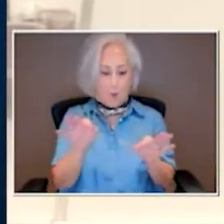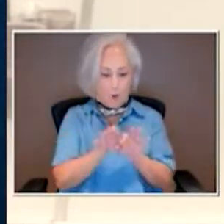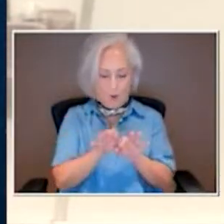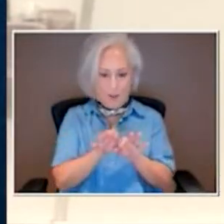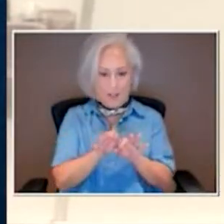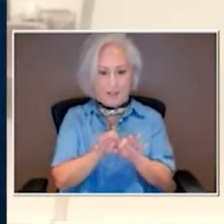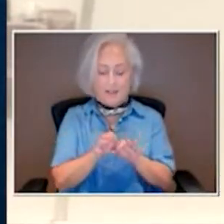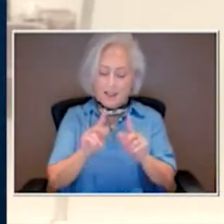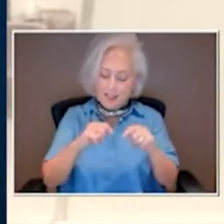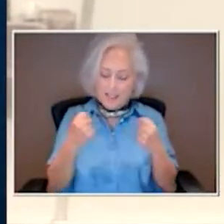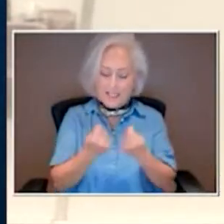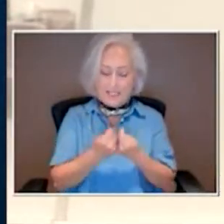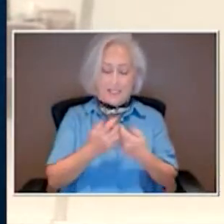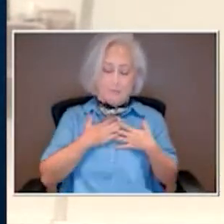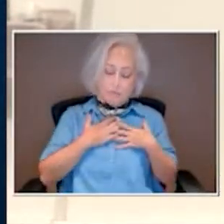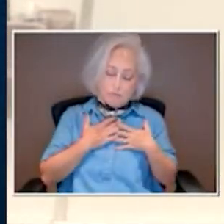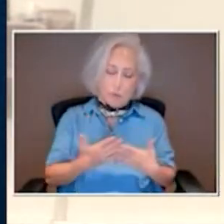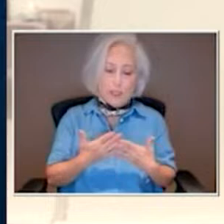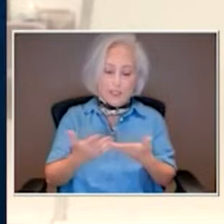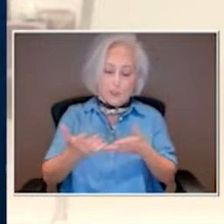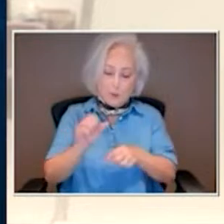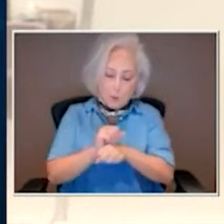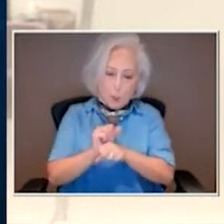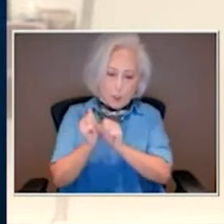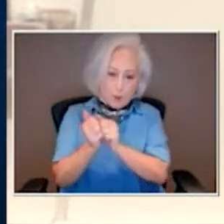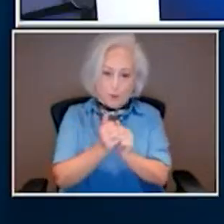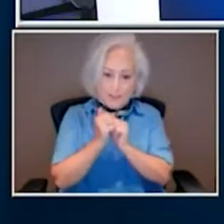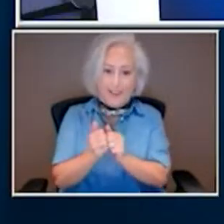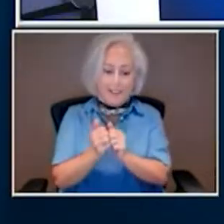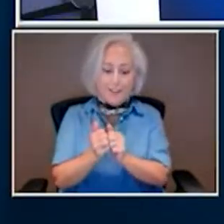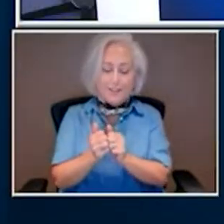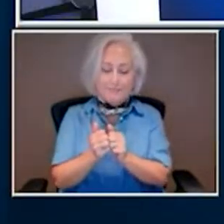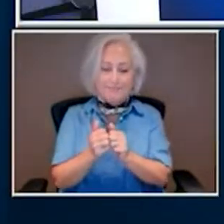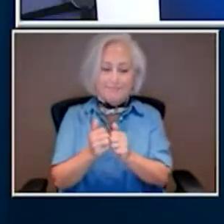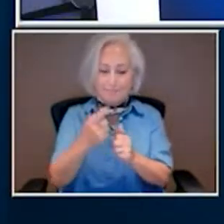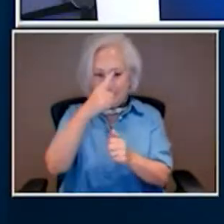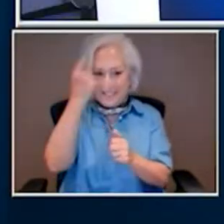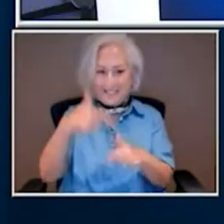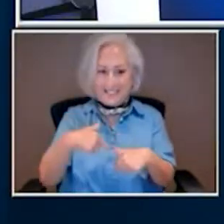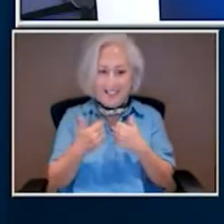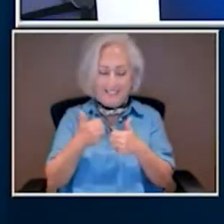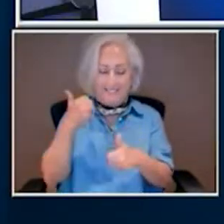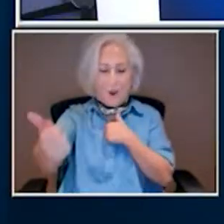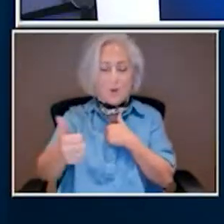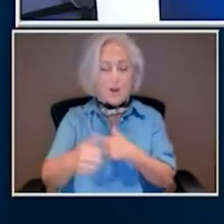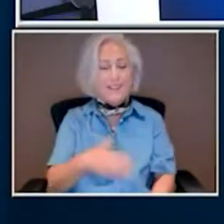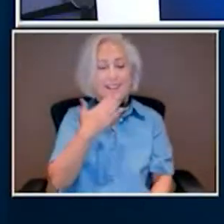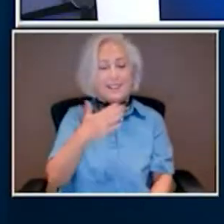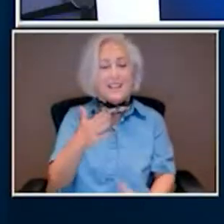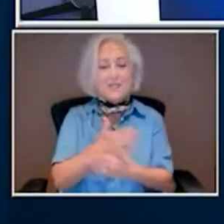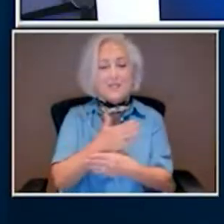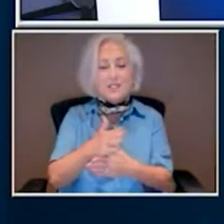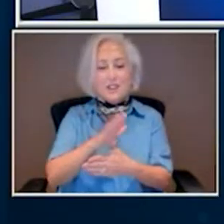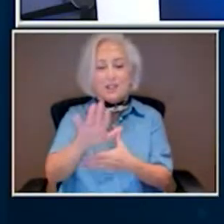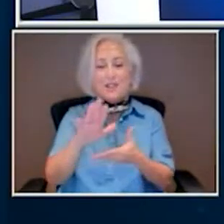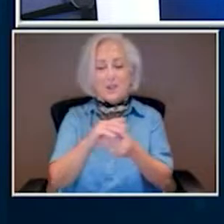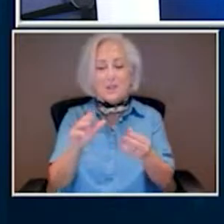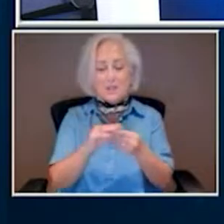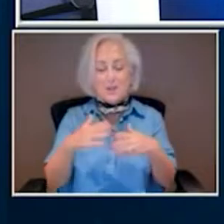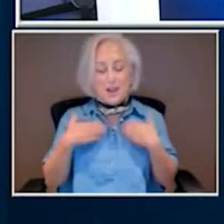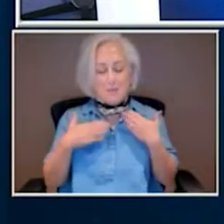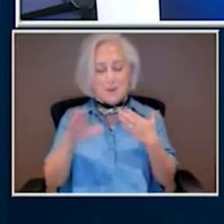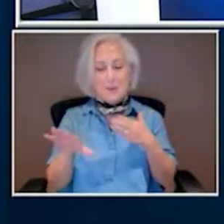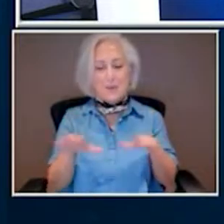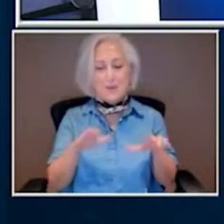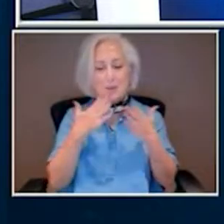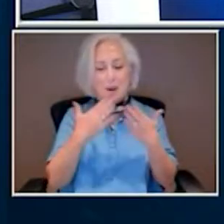me and to give me the best outcomes too, even though I'm far away. Well, thank you so much for sharing your story, and we're so glad you're doing well.